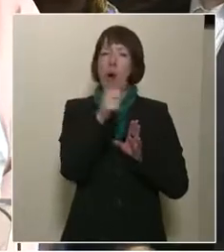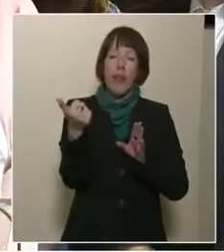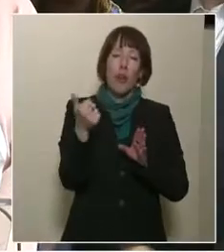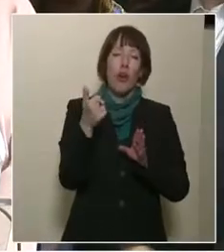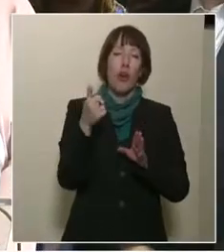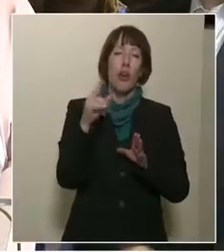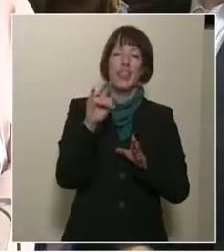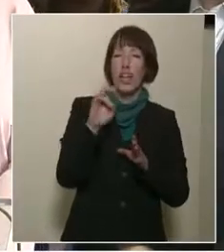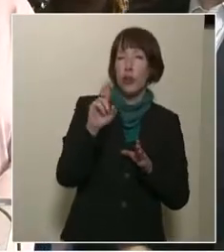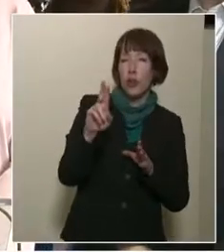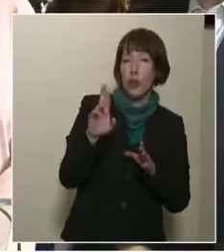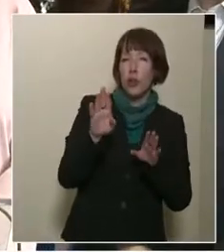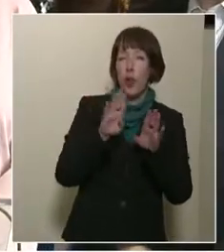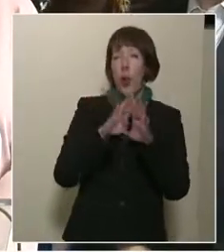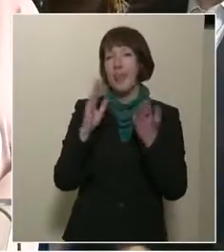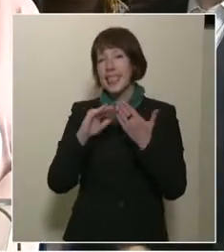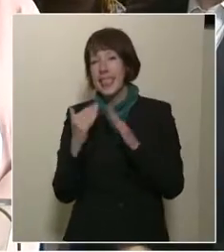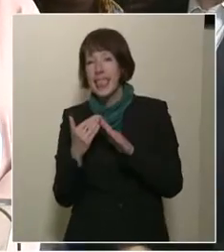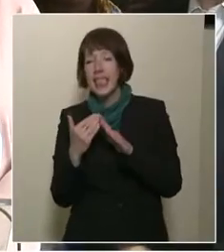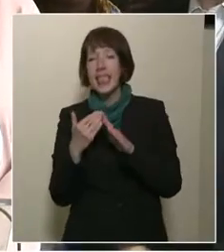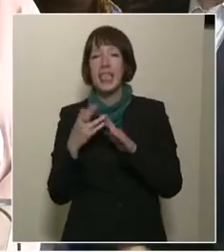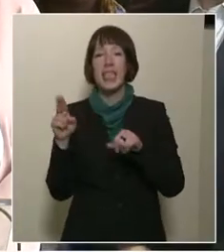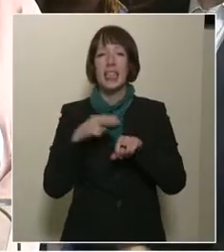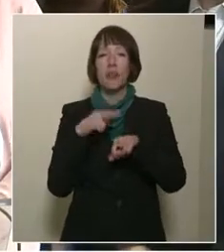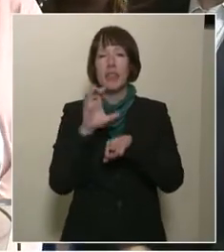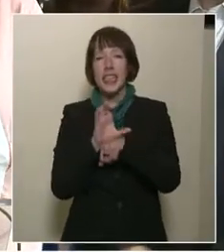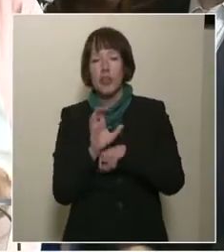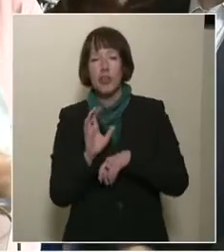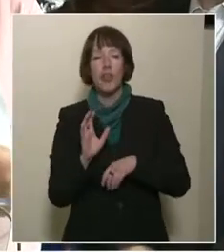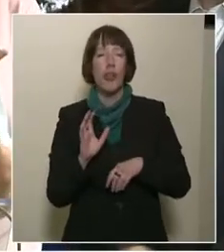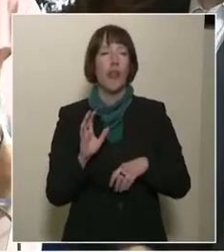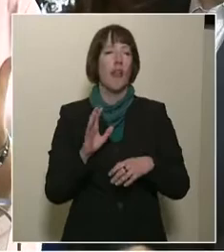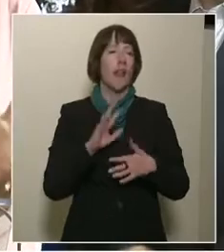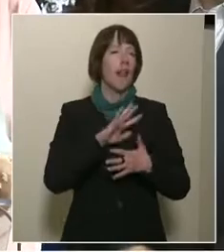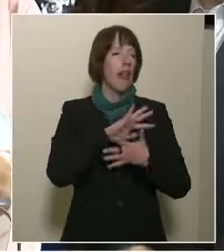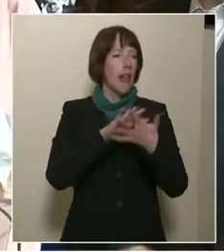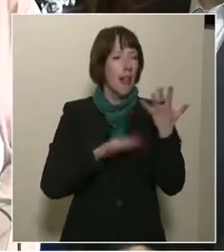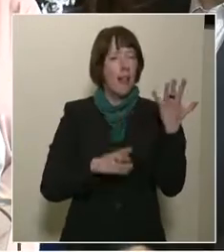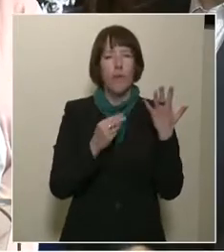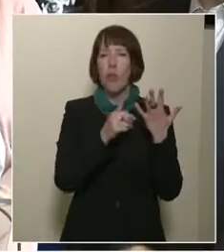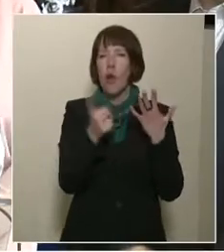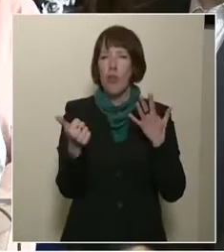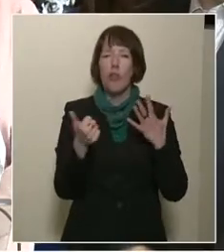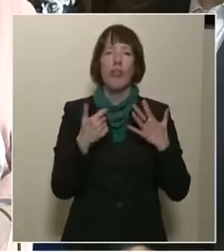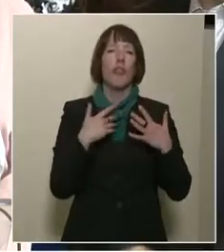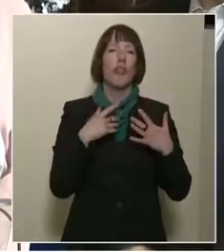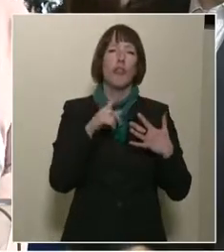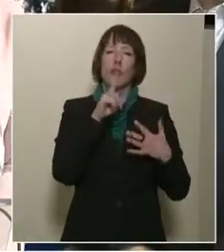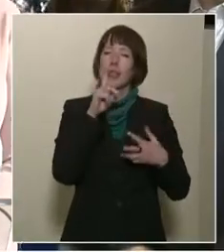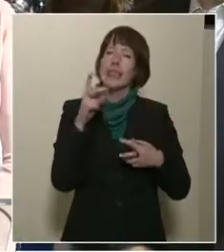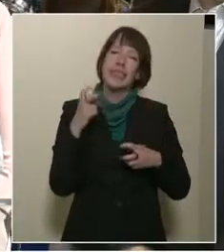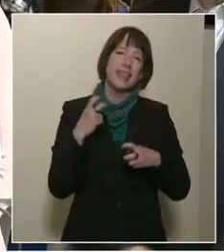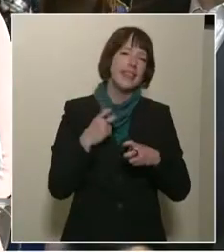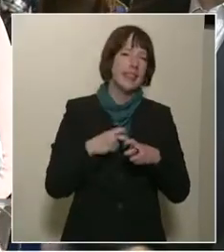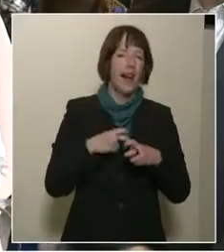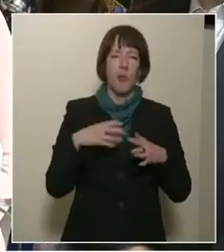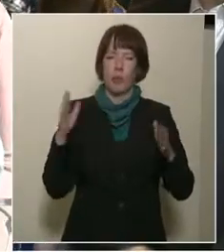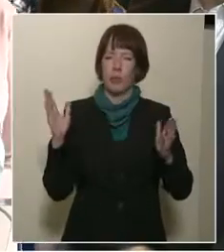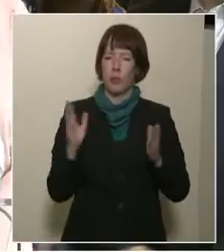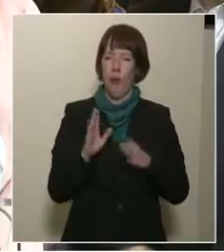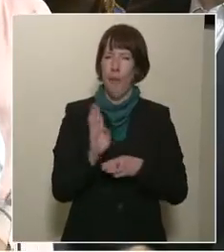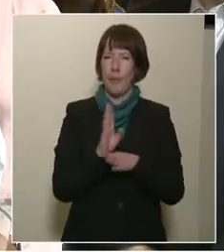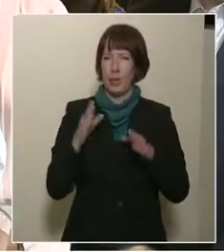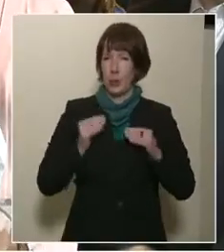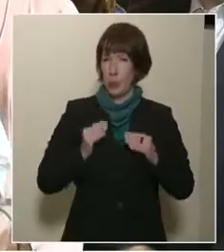City, the National Cathedral, and I really, it's really tough to be a small business owner